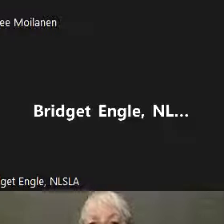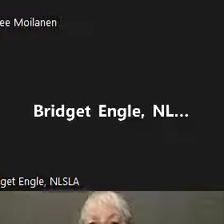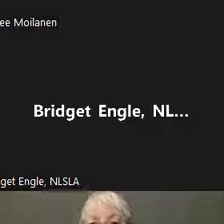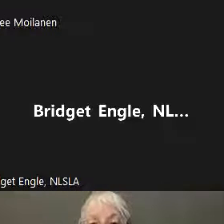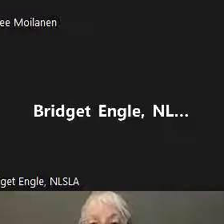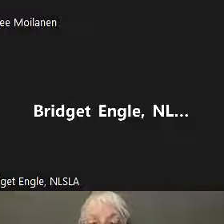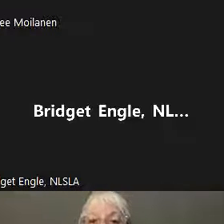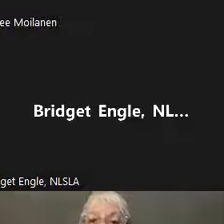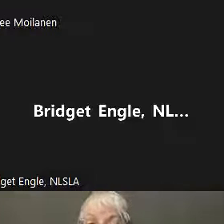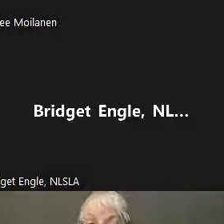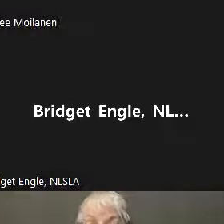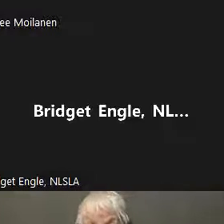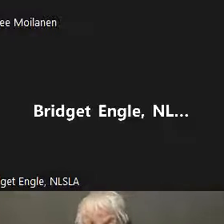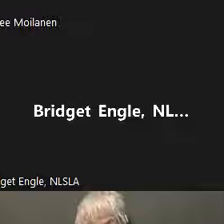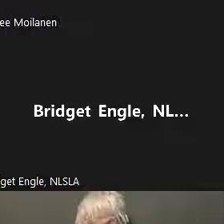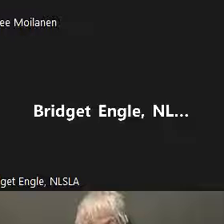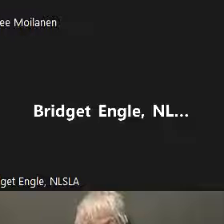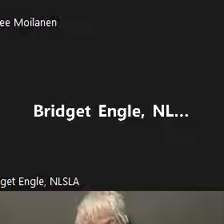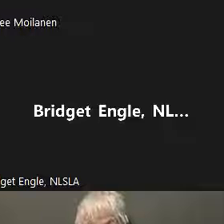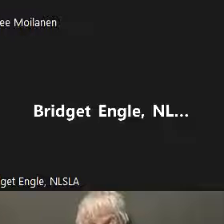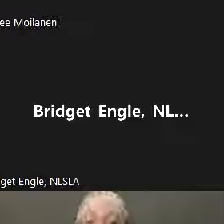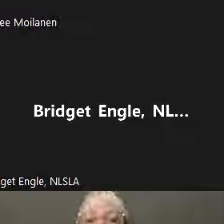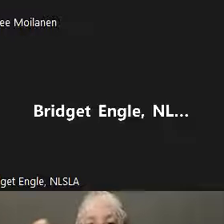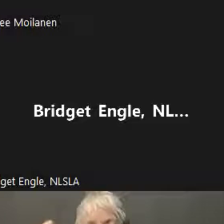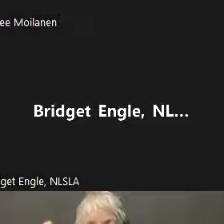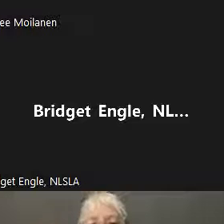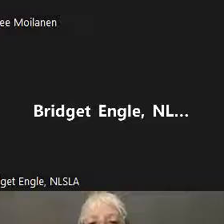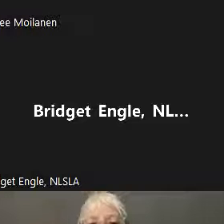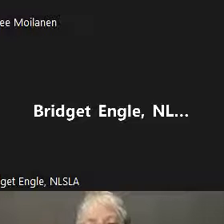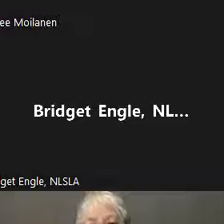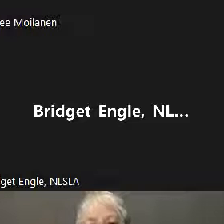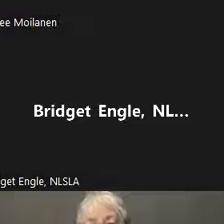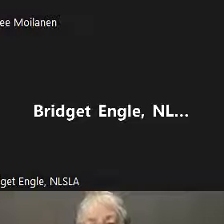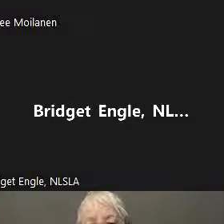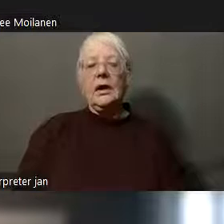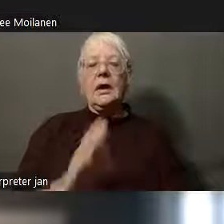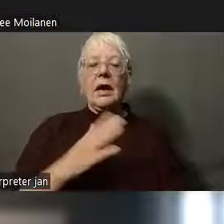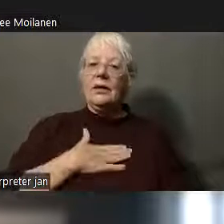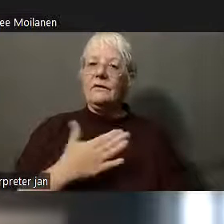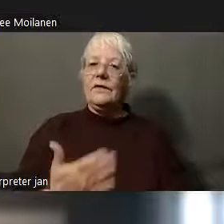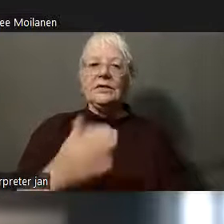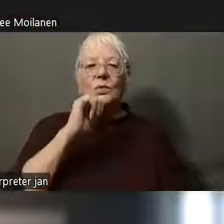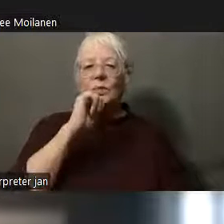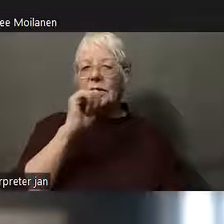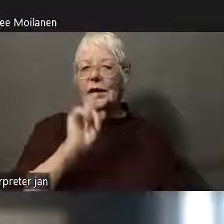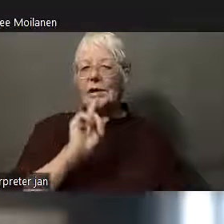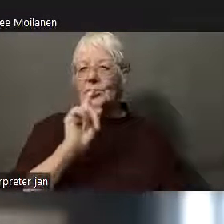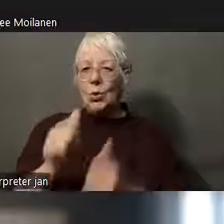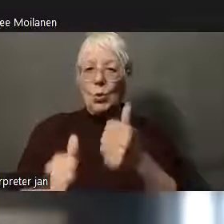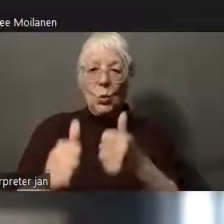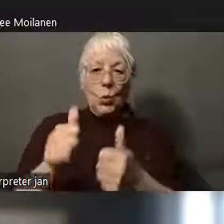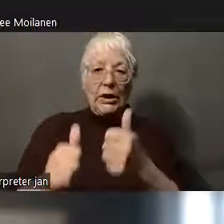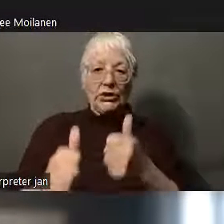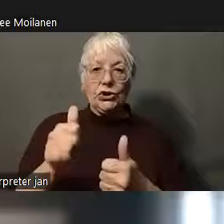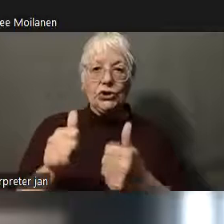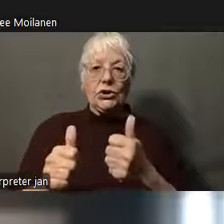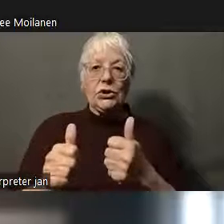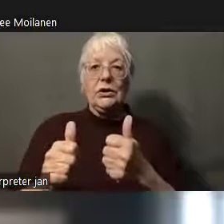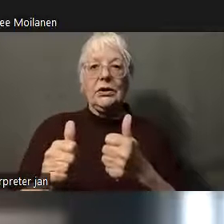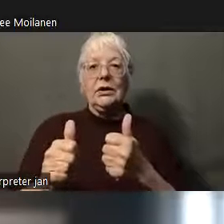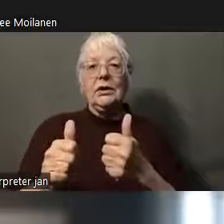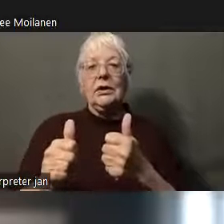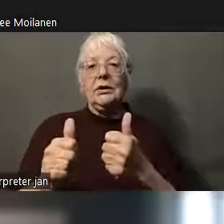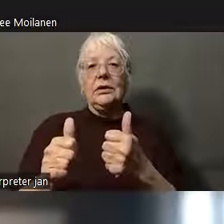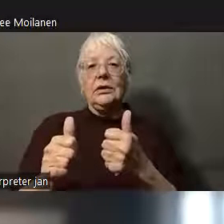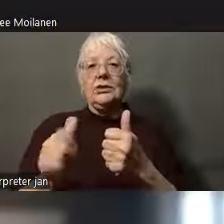Thank you. Can you hear me okay? Yes. So I will confess we were not exactly sure which of these meetings to